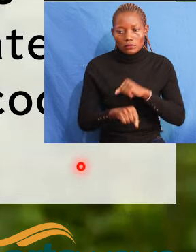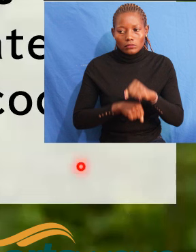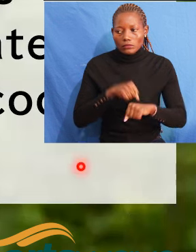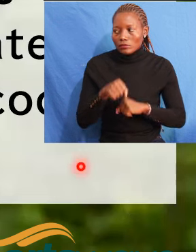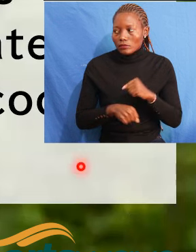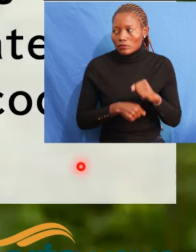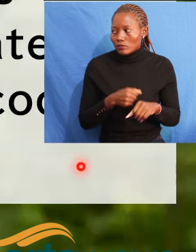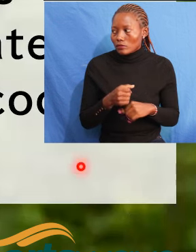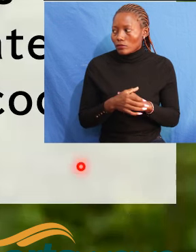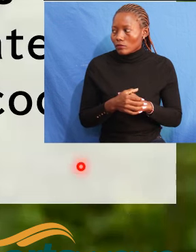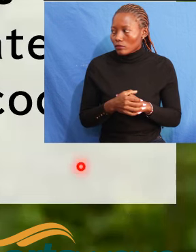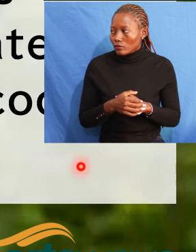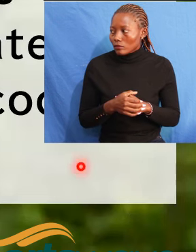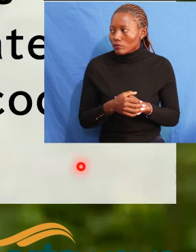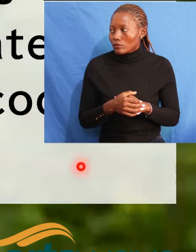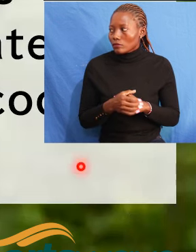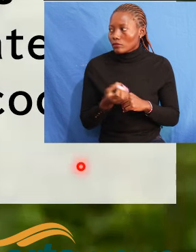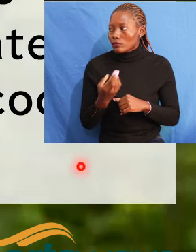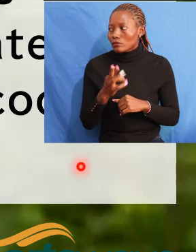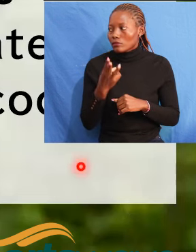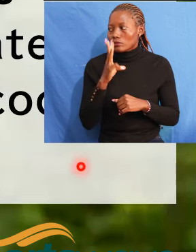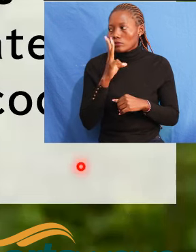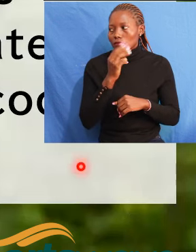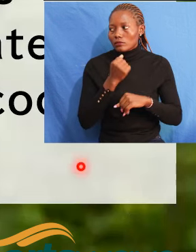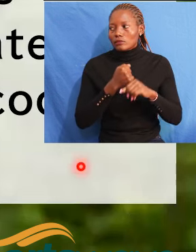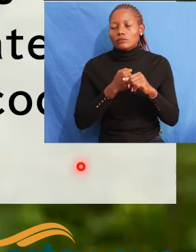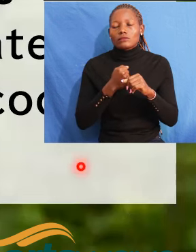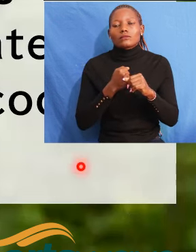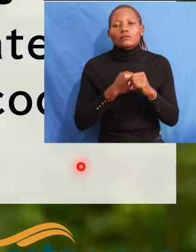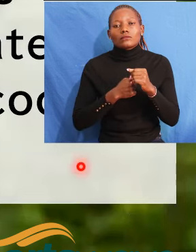which is also called cooling down.